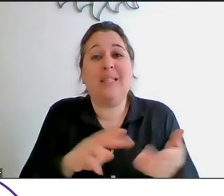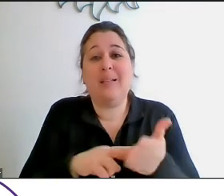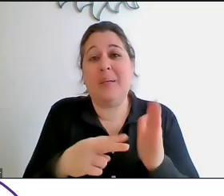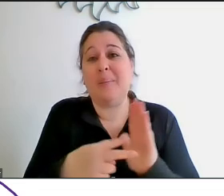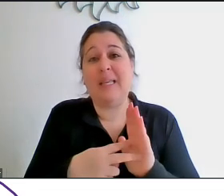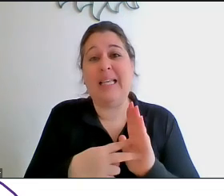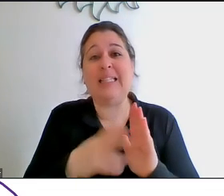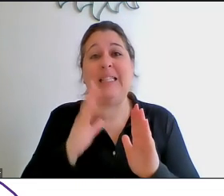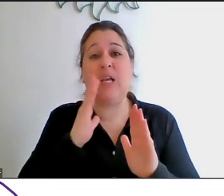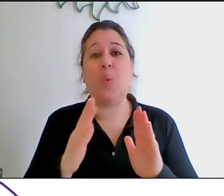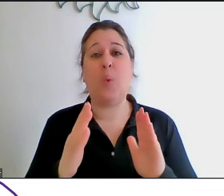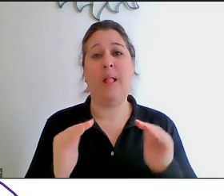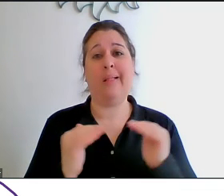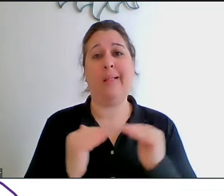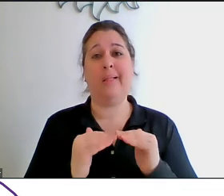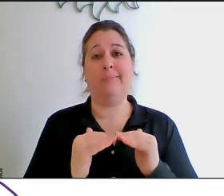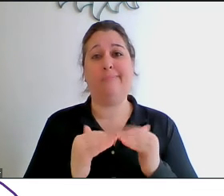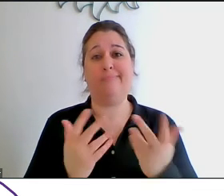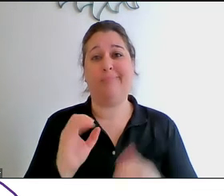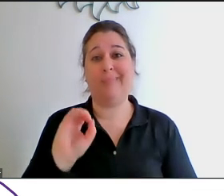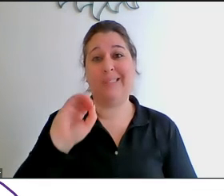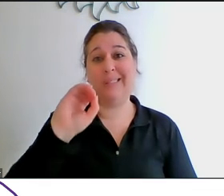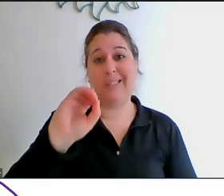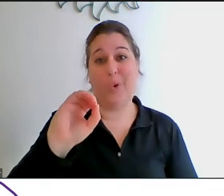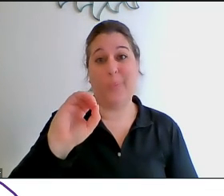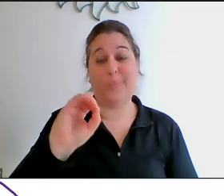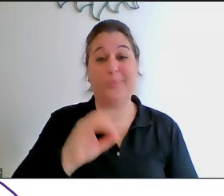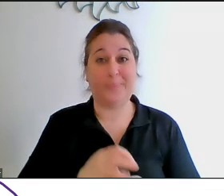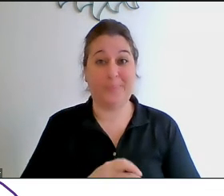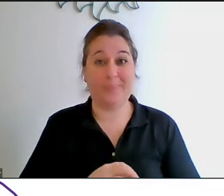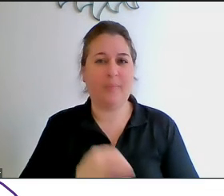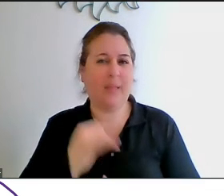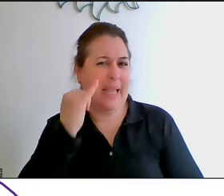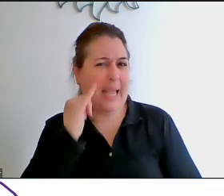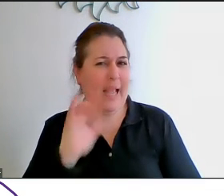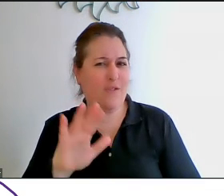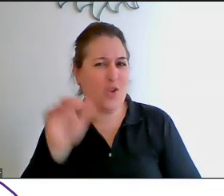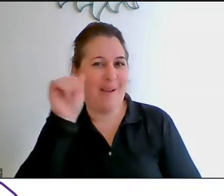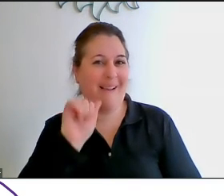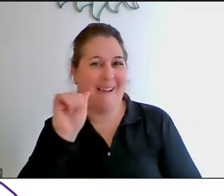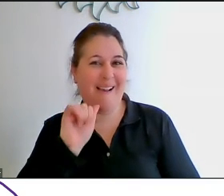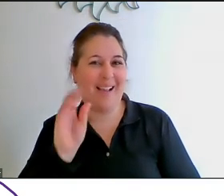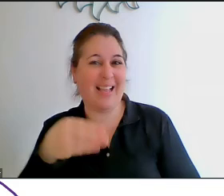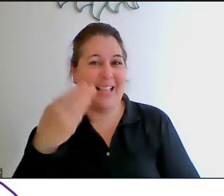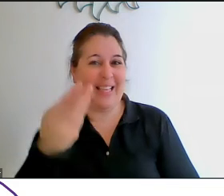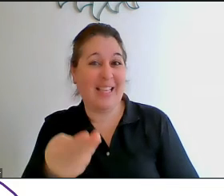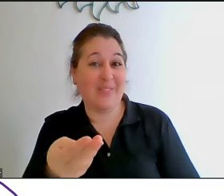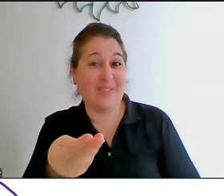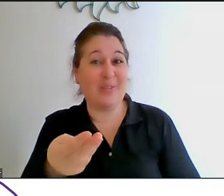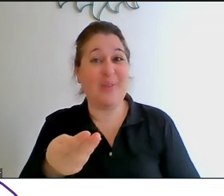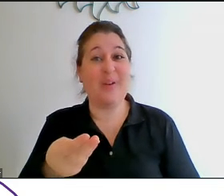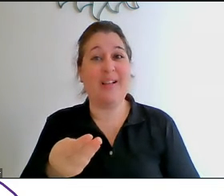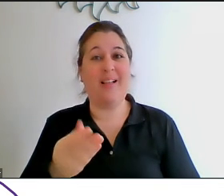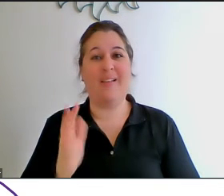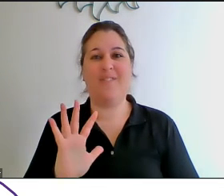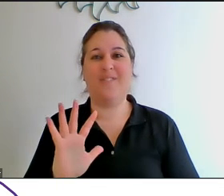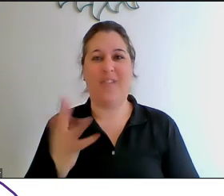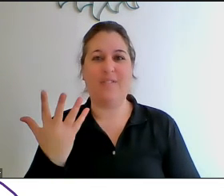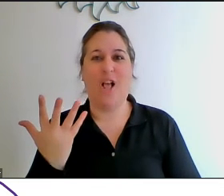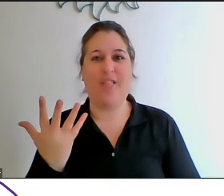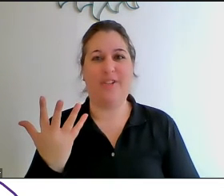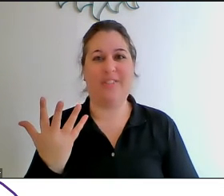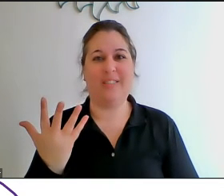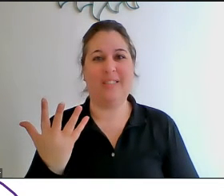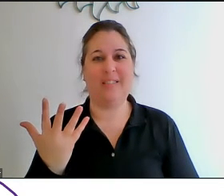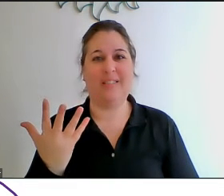out, meaning they combine to make 0. If your aunt gives you $5, but